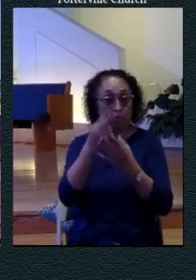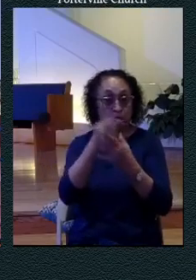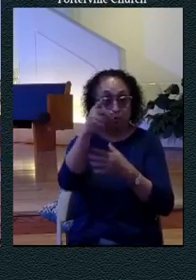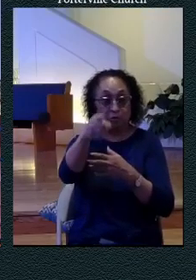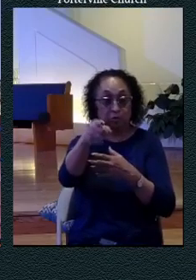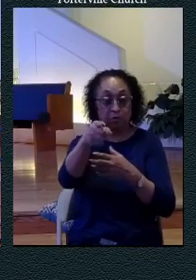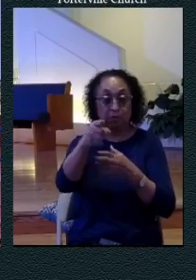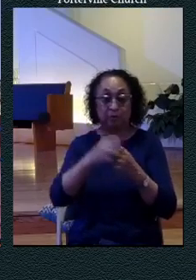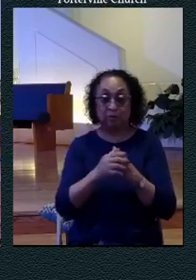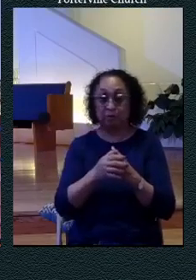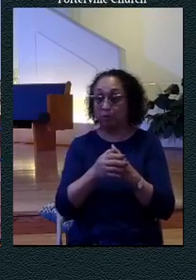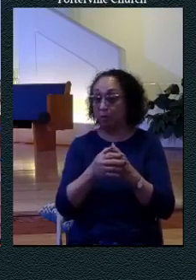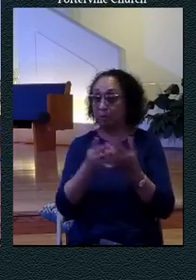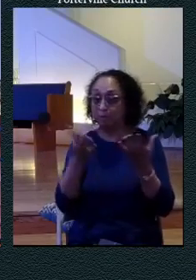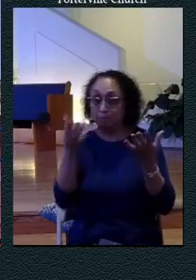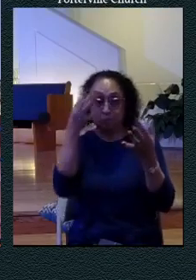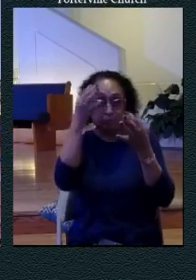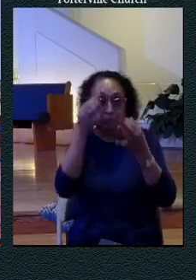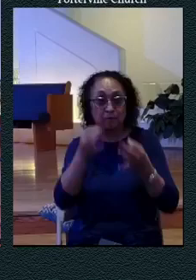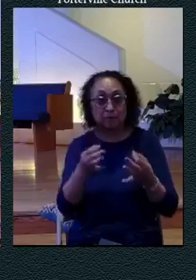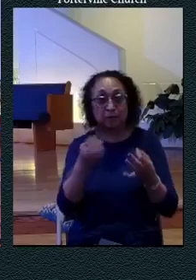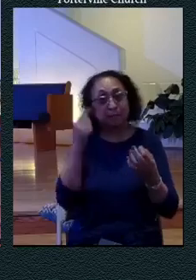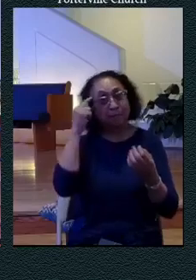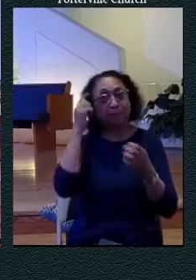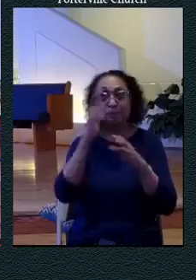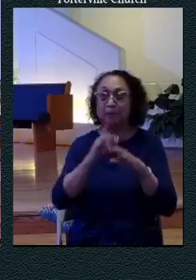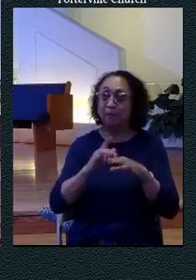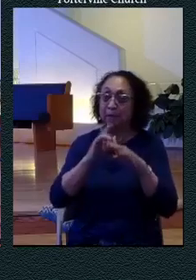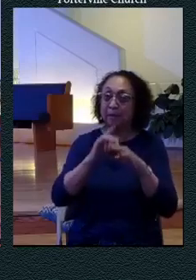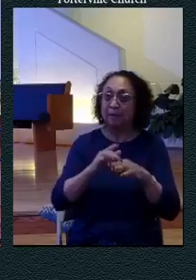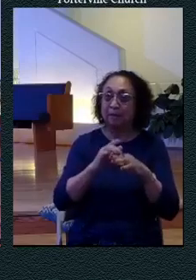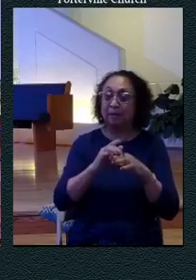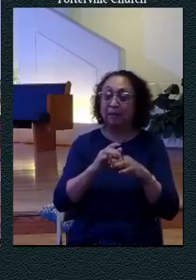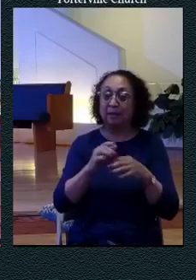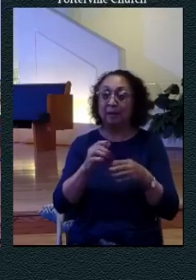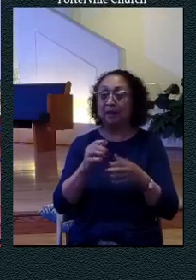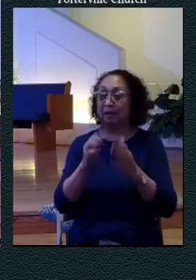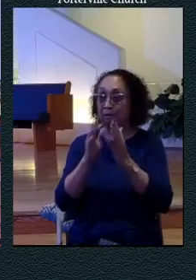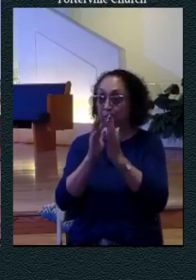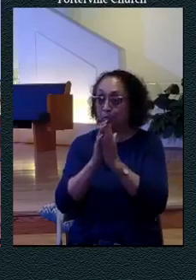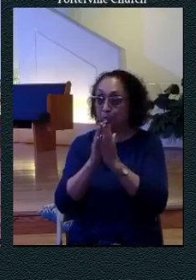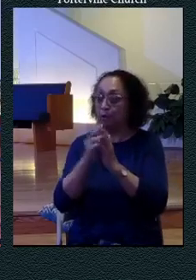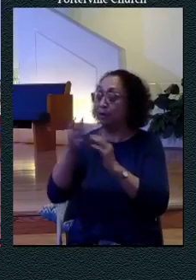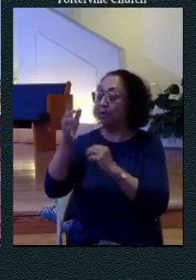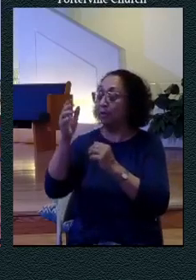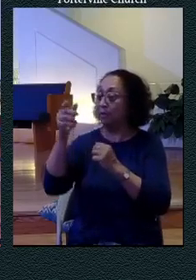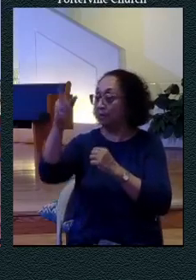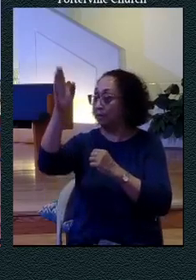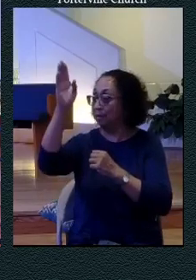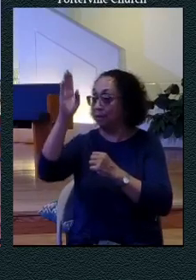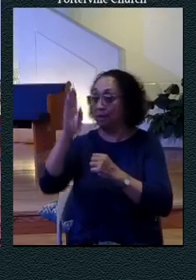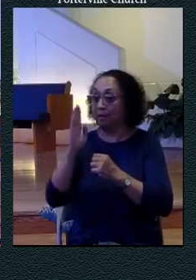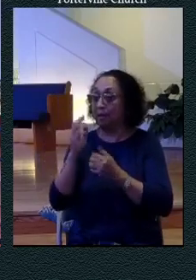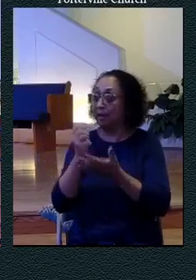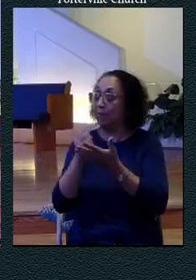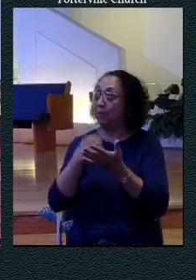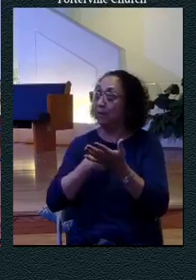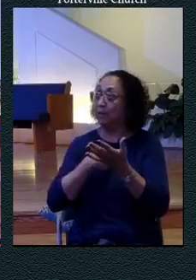in significant ways in our midst, and don't be afraid to start